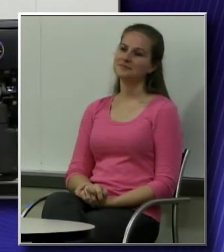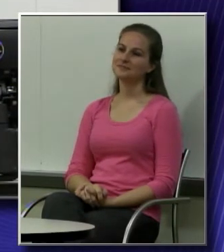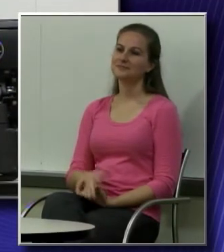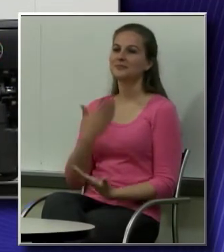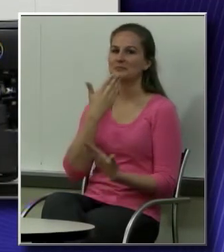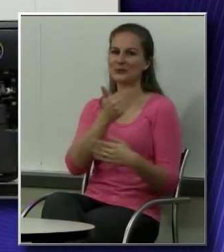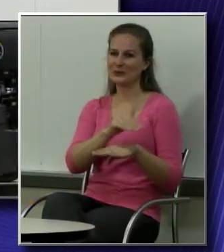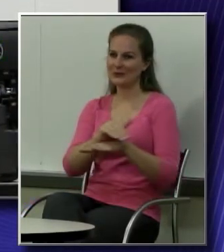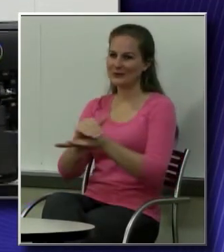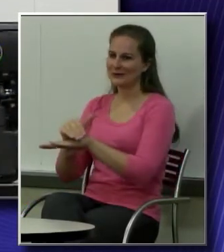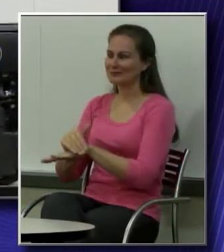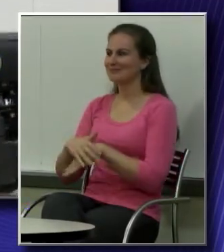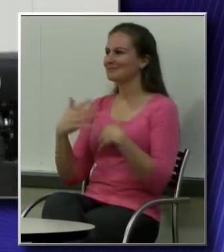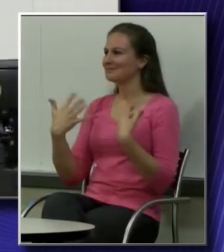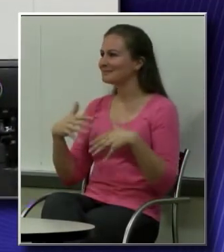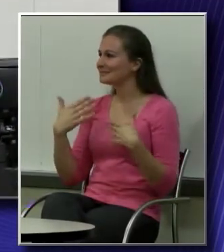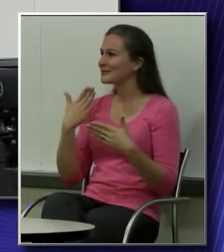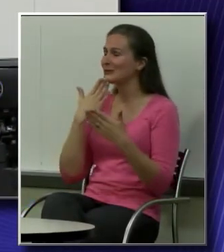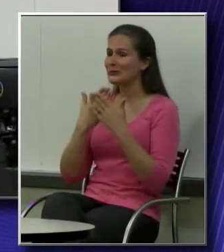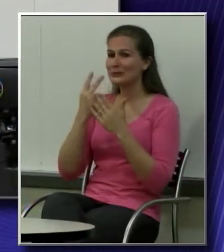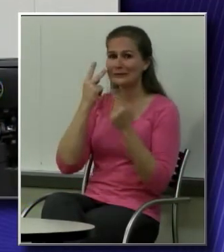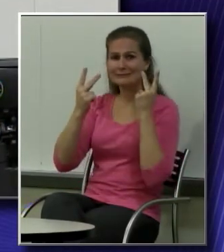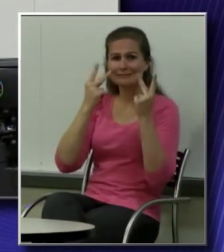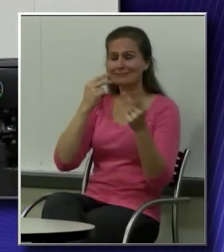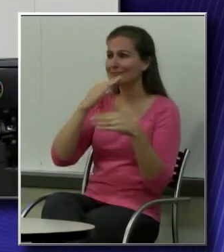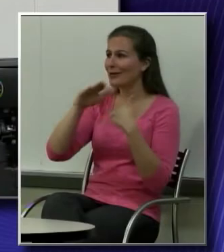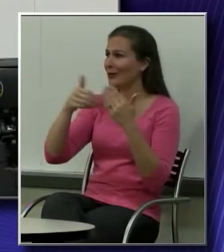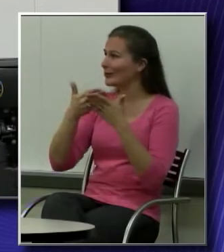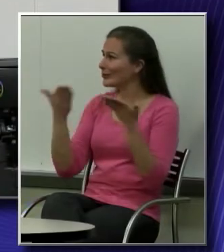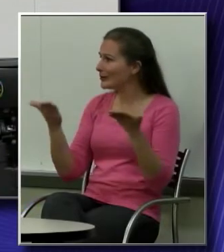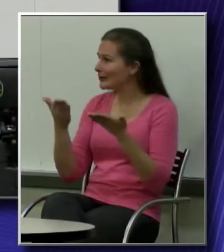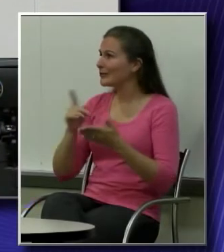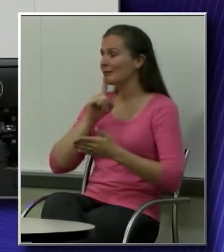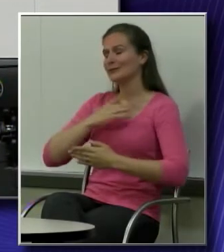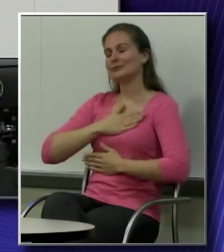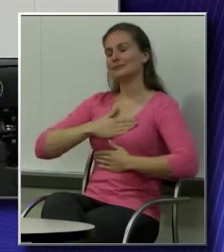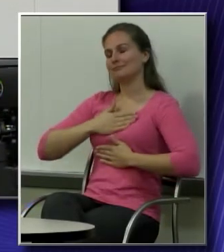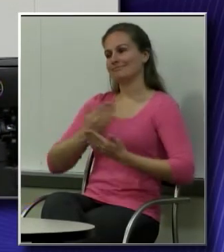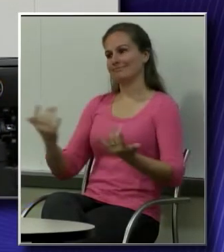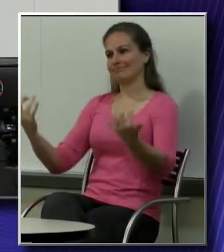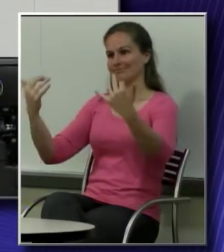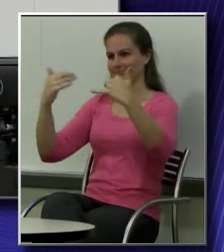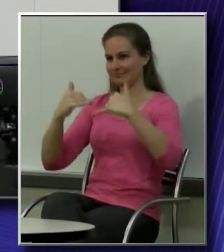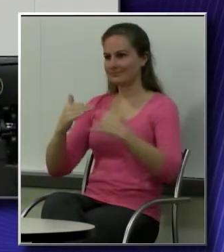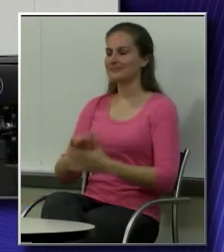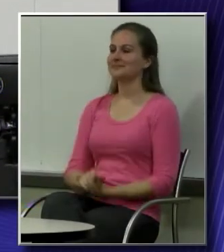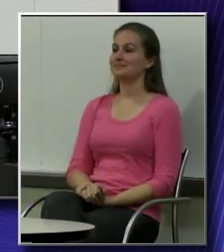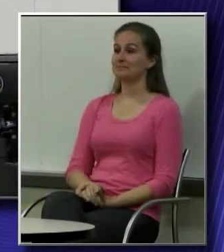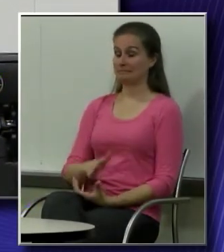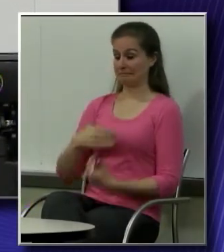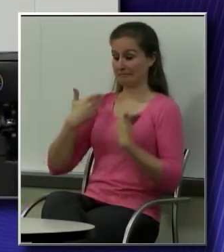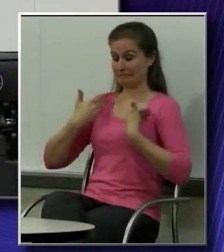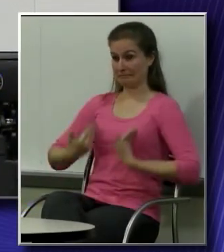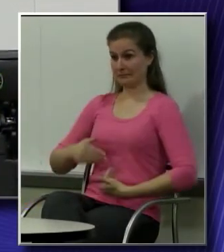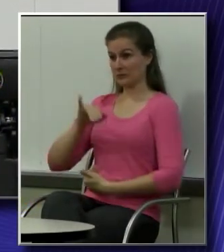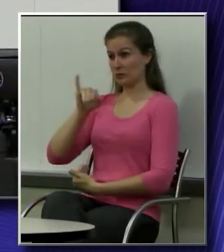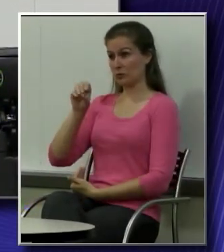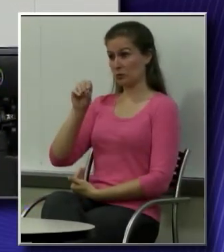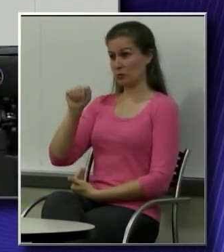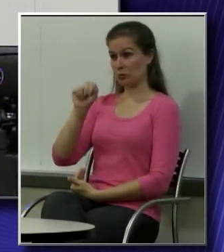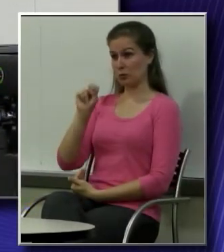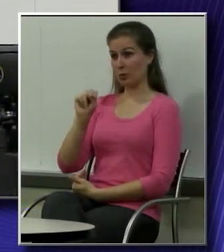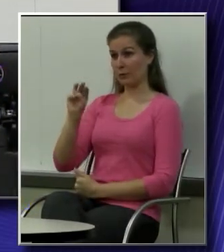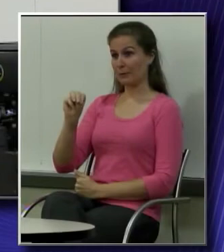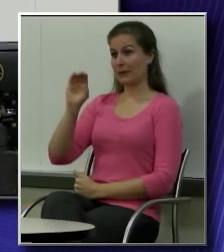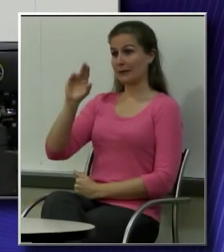good evening. It's so glad to see all of you here this evening, and we appreciate your being here. I am Joan McNeil, a member